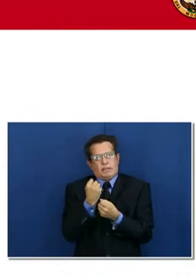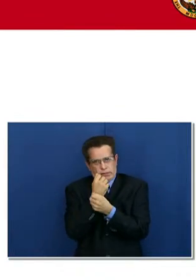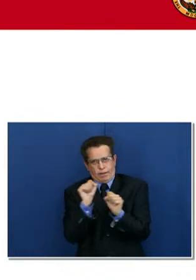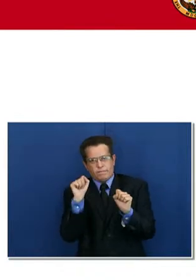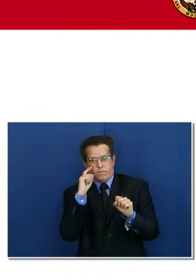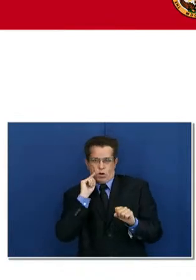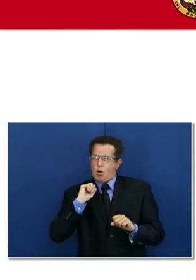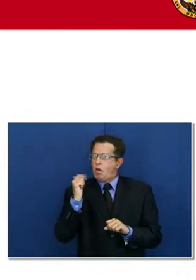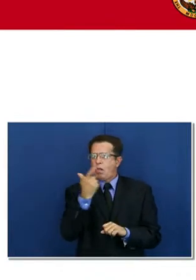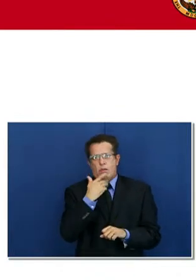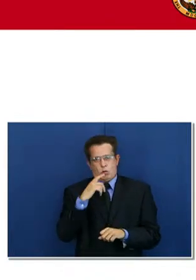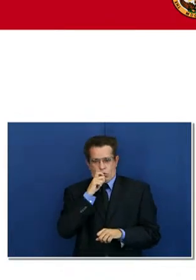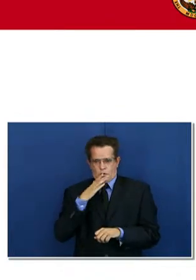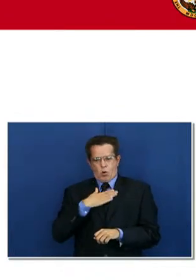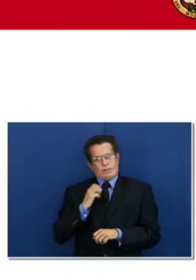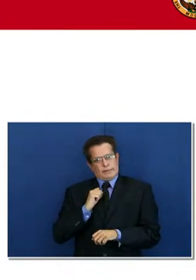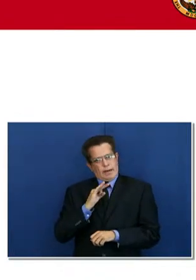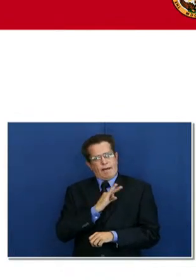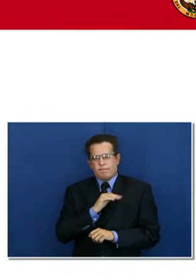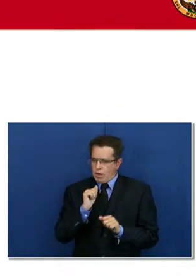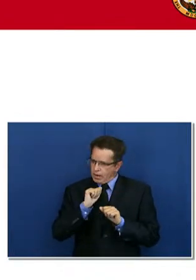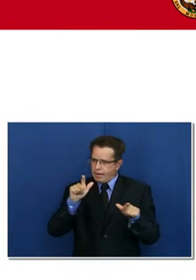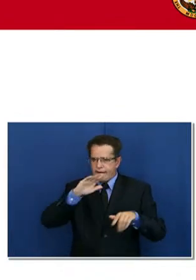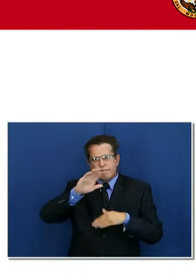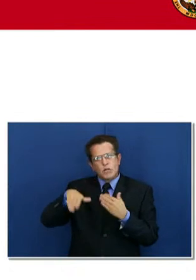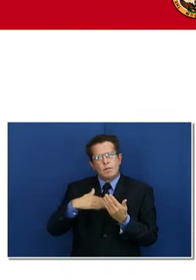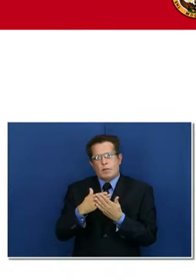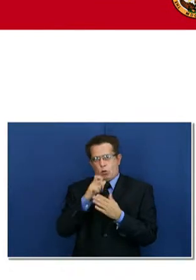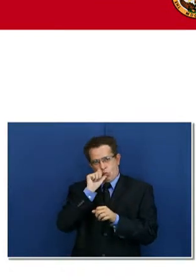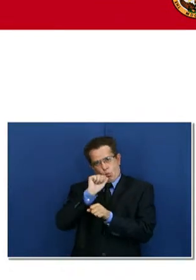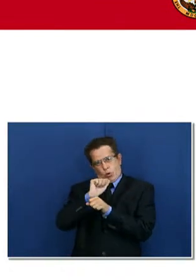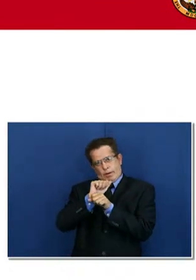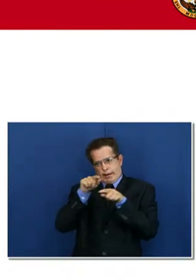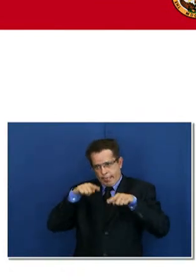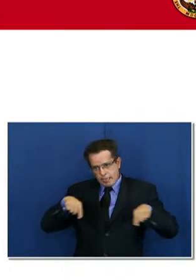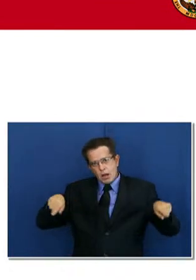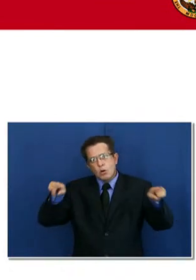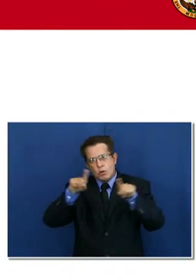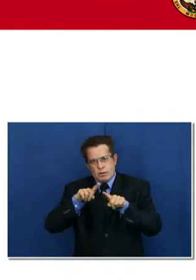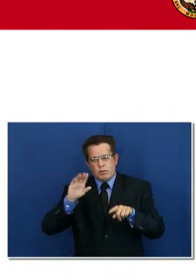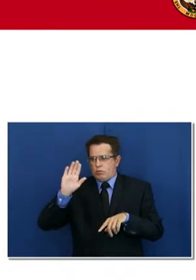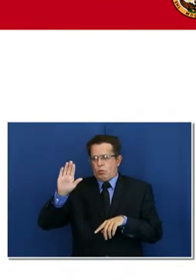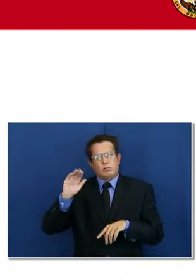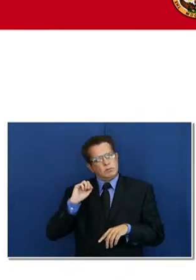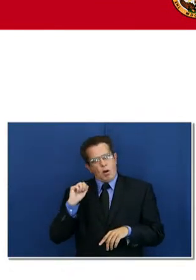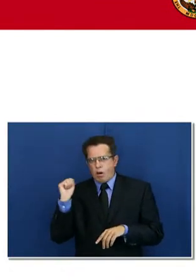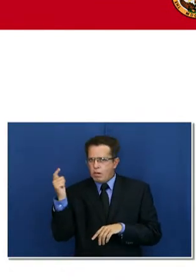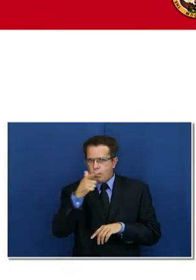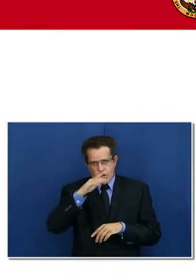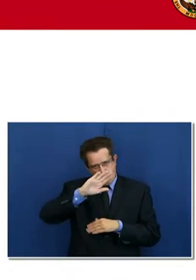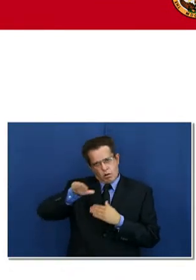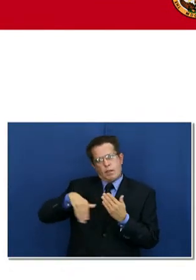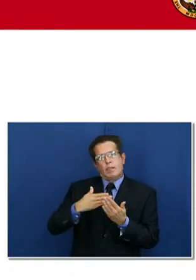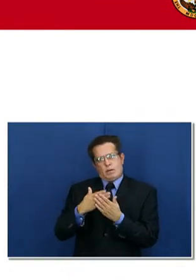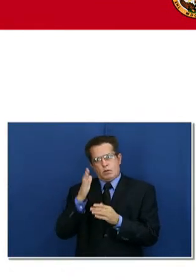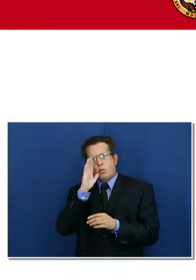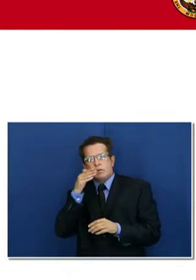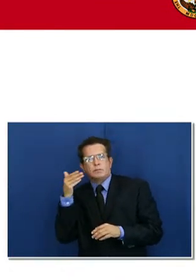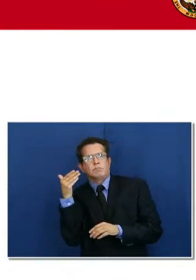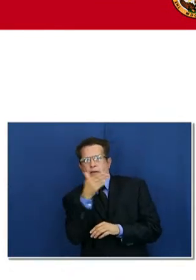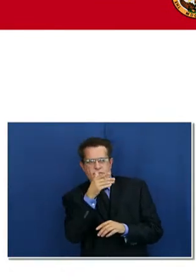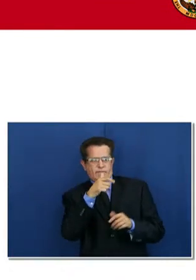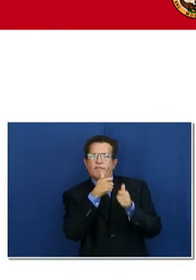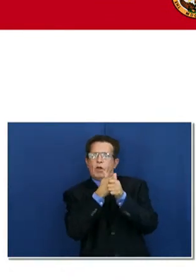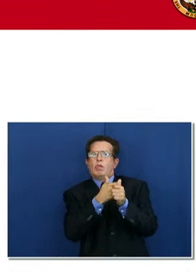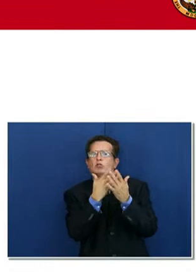of our staff, not just poll workers, but also our seasonal staff members as well as our permanent staff members, are submitting to